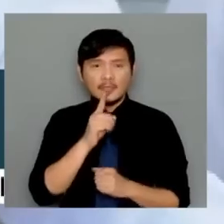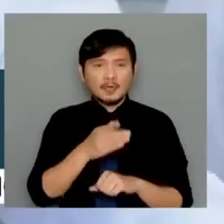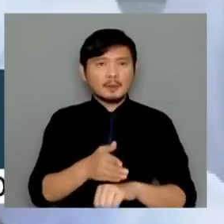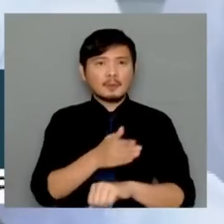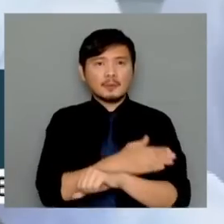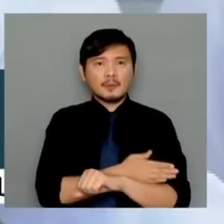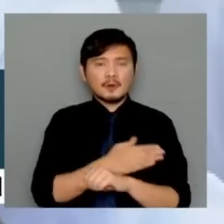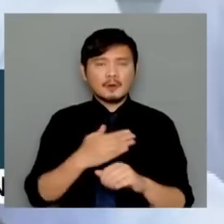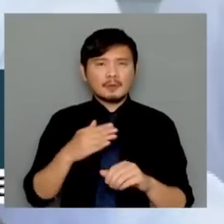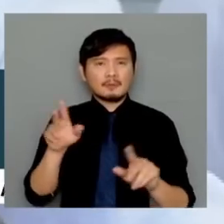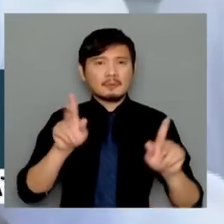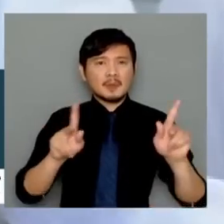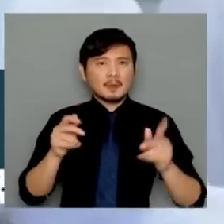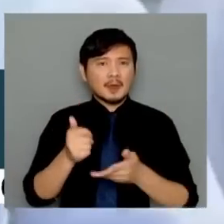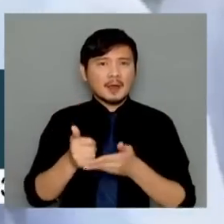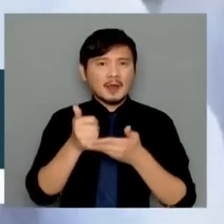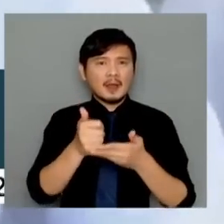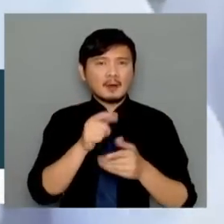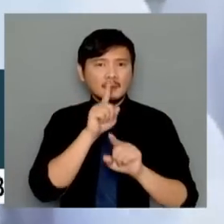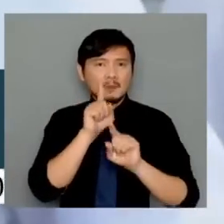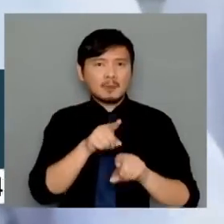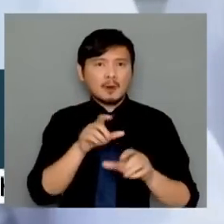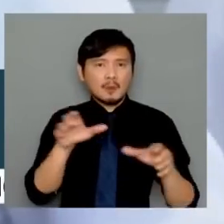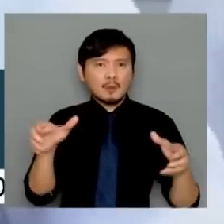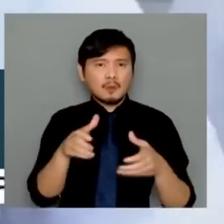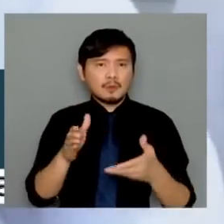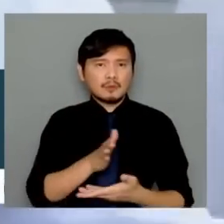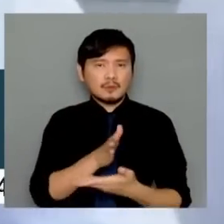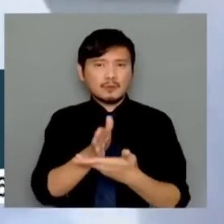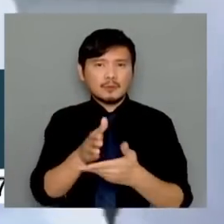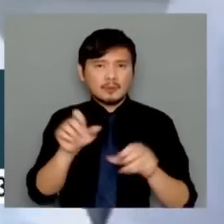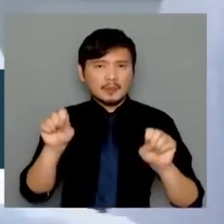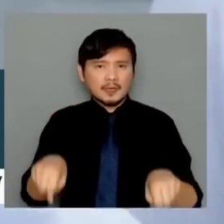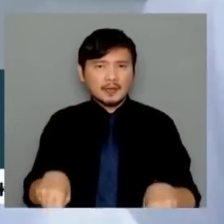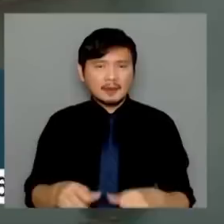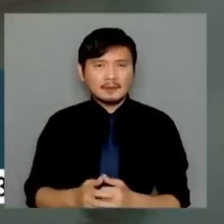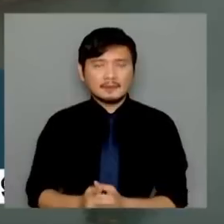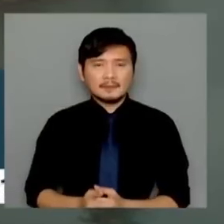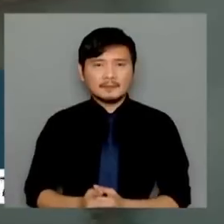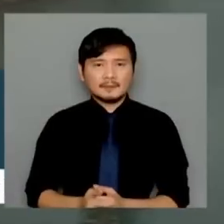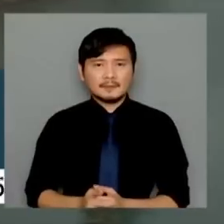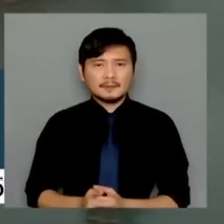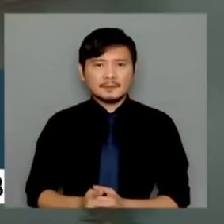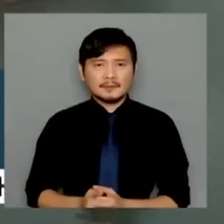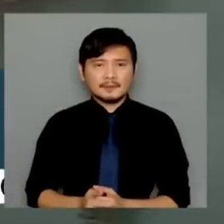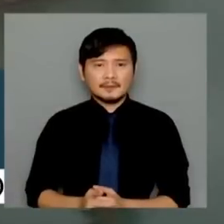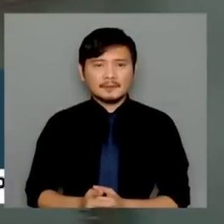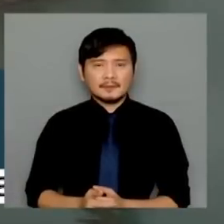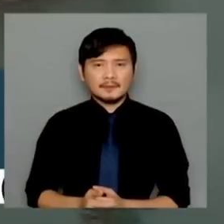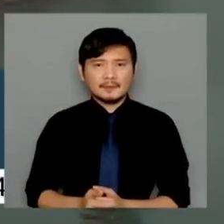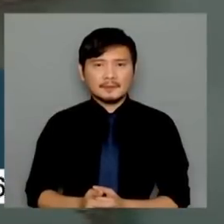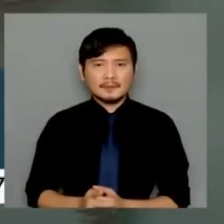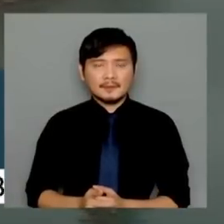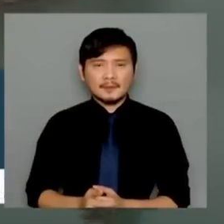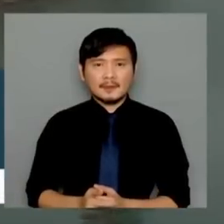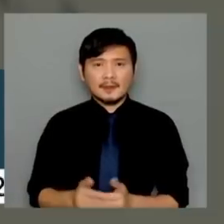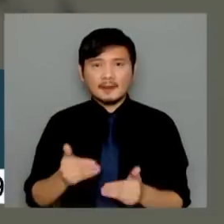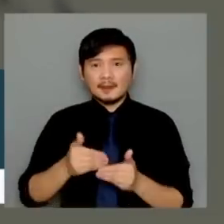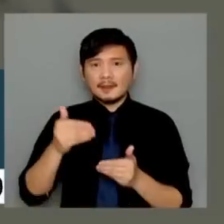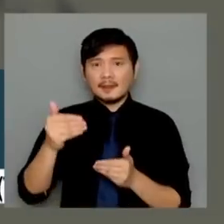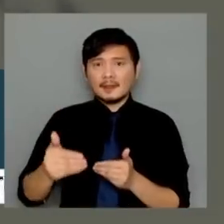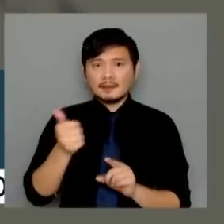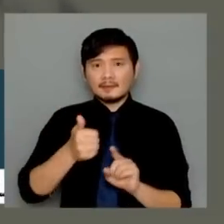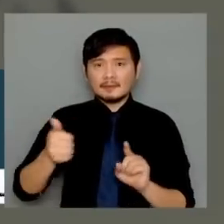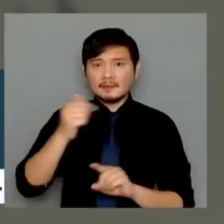and disaster response. Lorenzana will formally step down on June 30th and will be replaced by the next DND chief, retired General